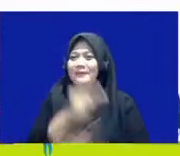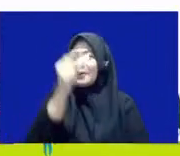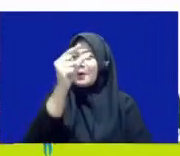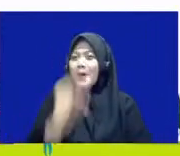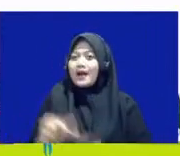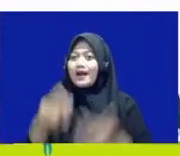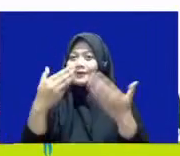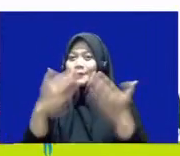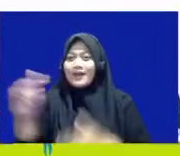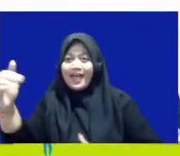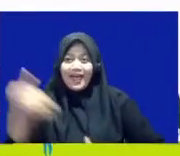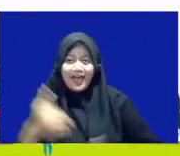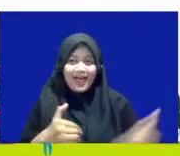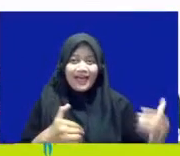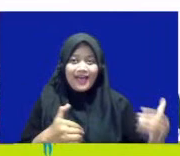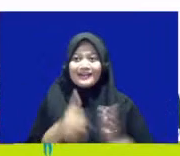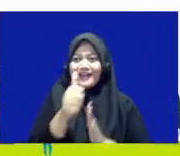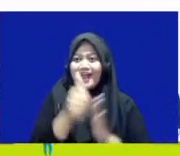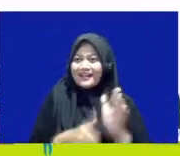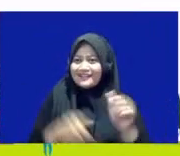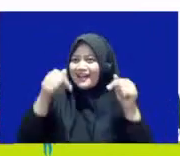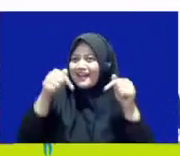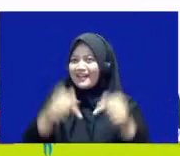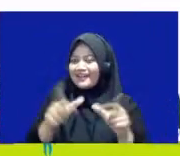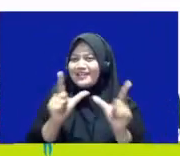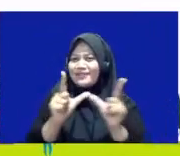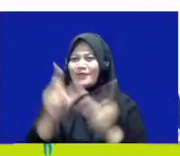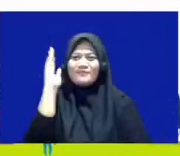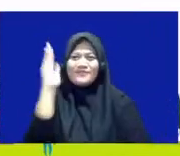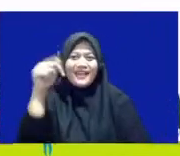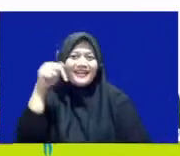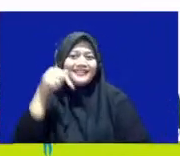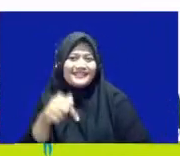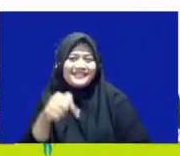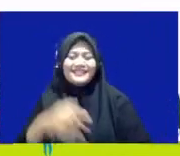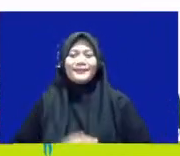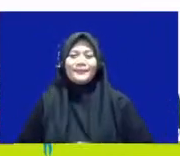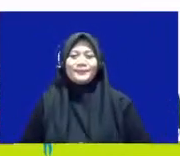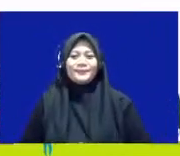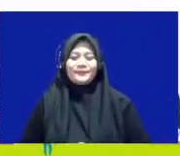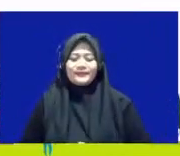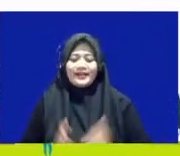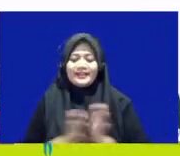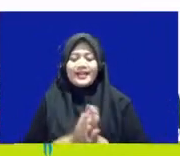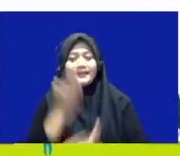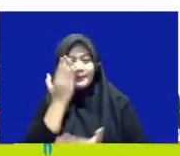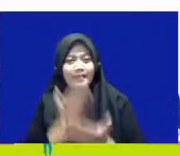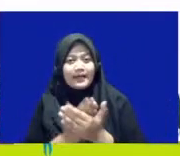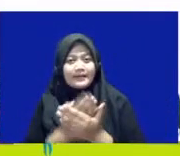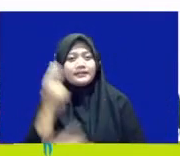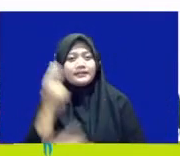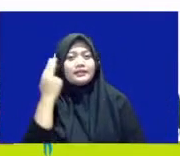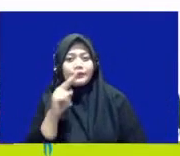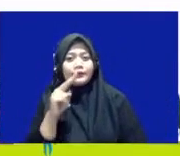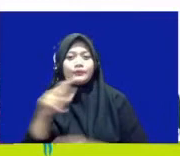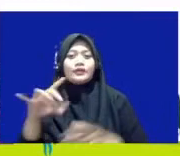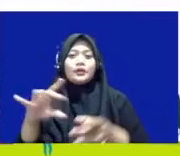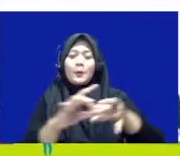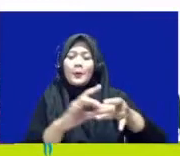interesting webinar. And thank you also to my colleague Krista and her